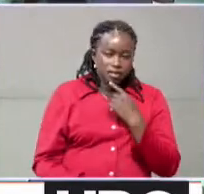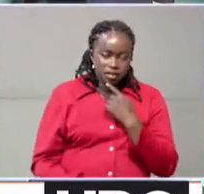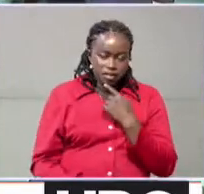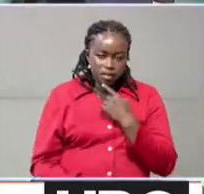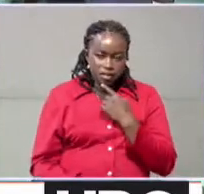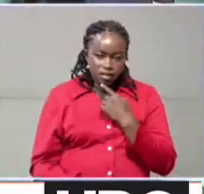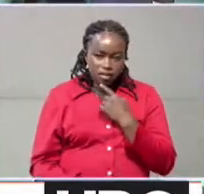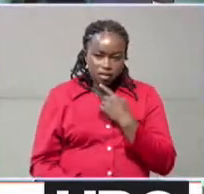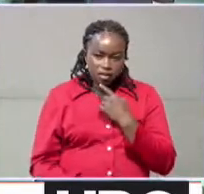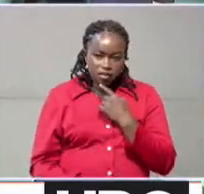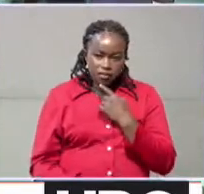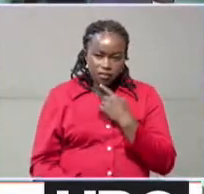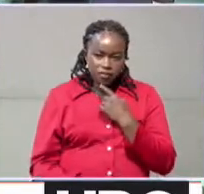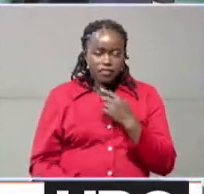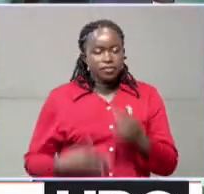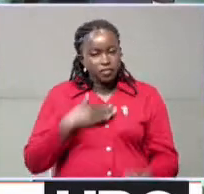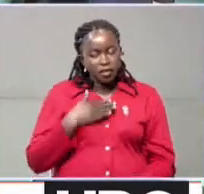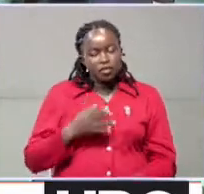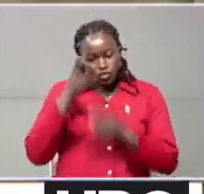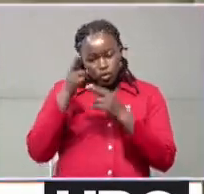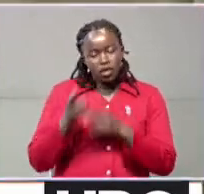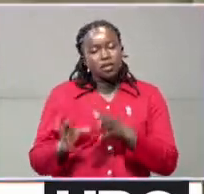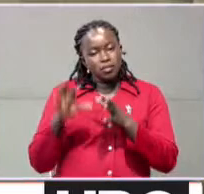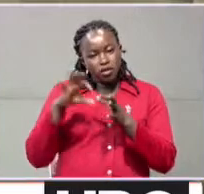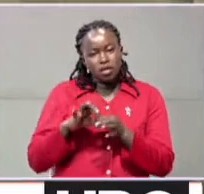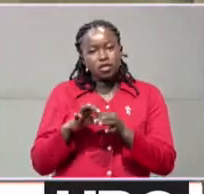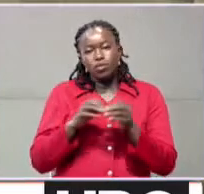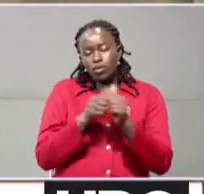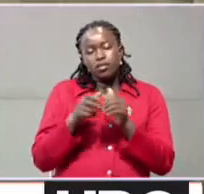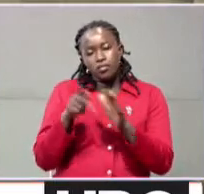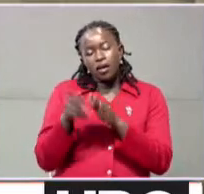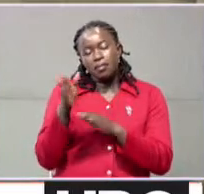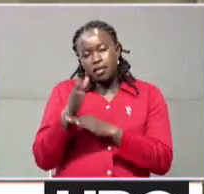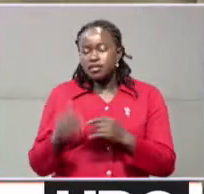please honor our rink up with the prime minister honeywell tucker